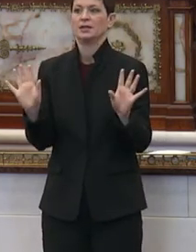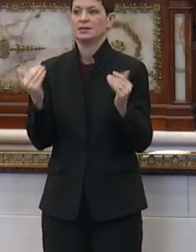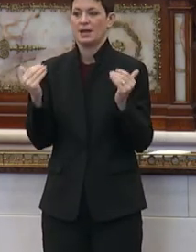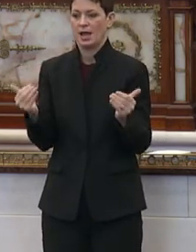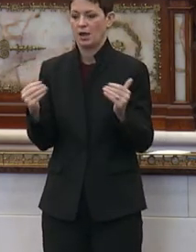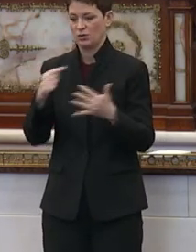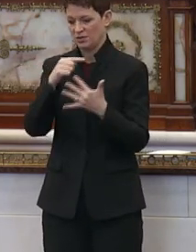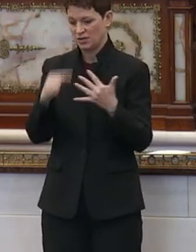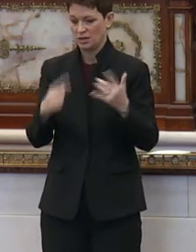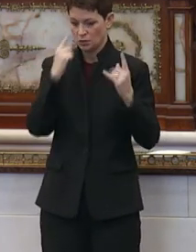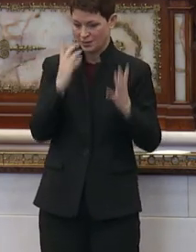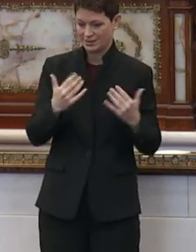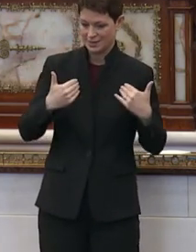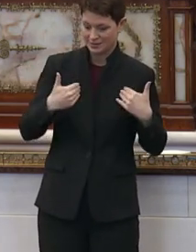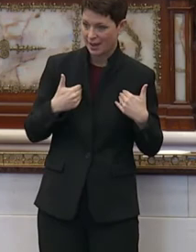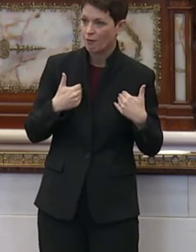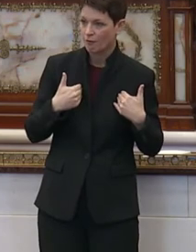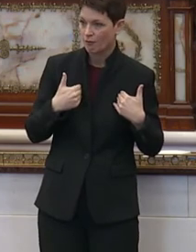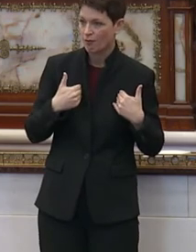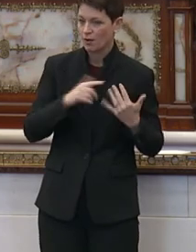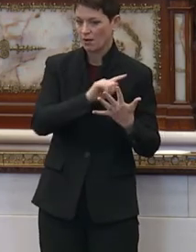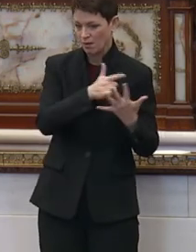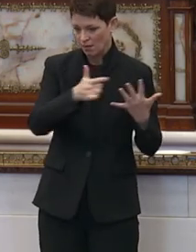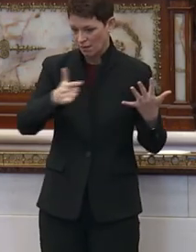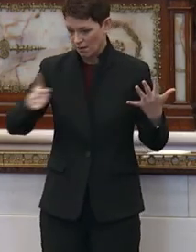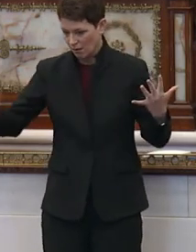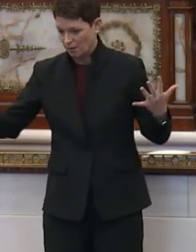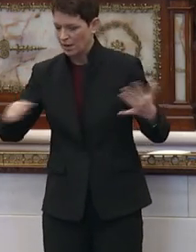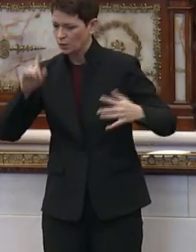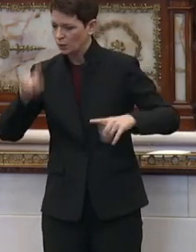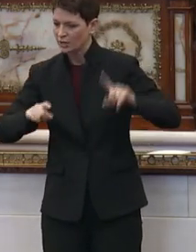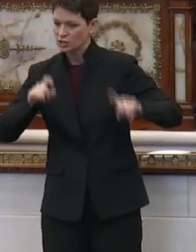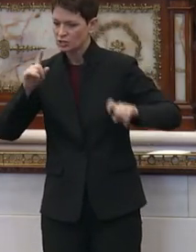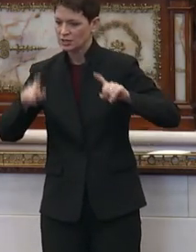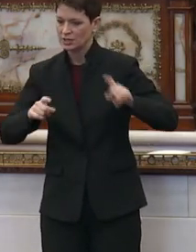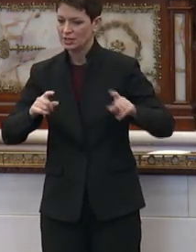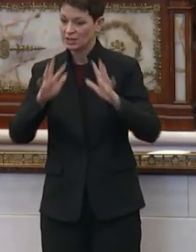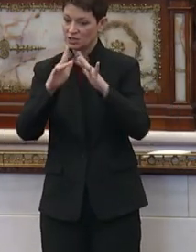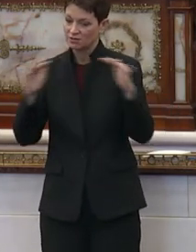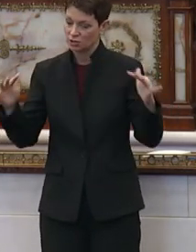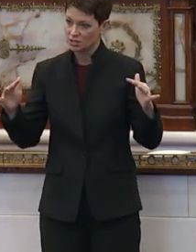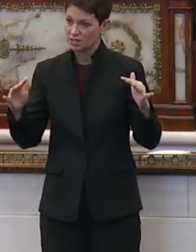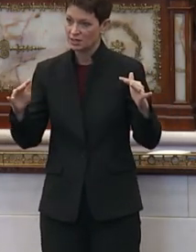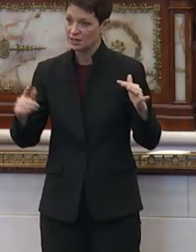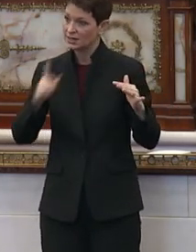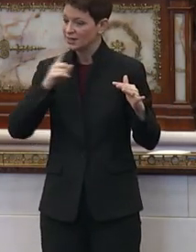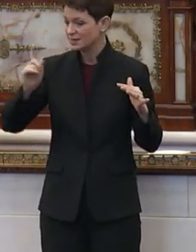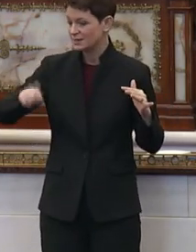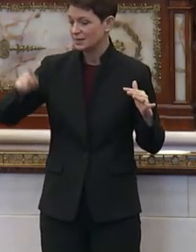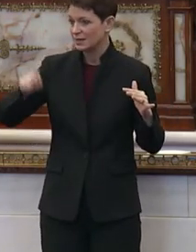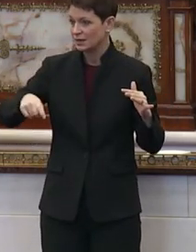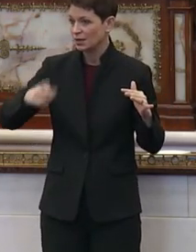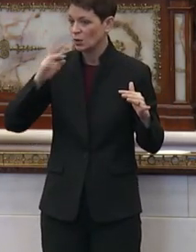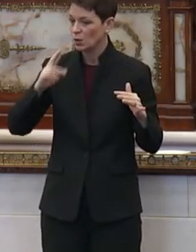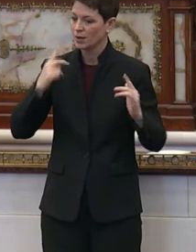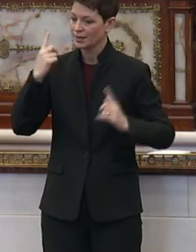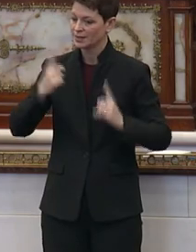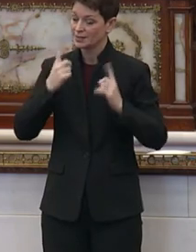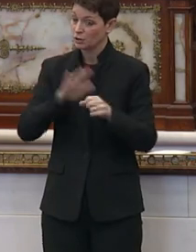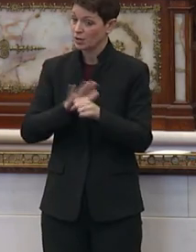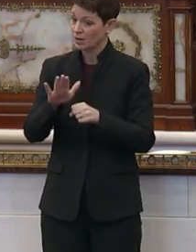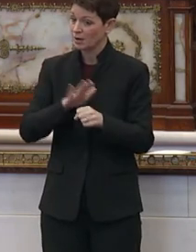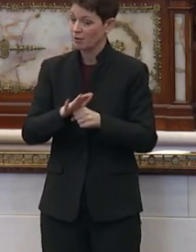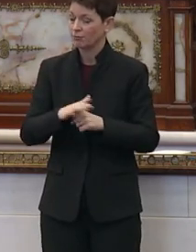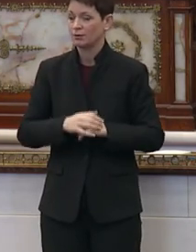have all these witnesses going on and saying and questioning whether diversity is necessary or is considered an